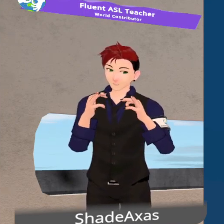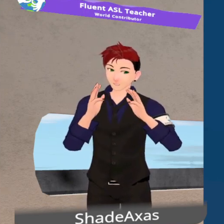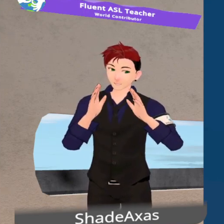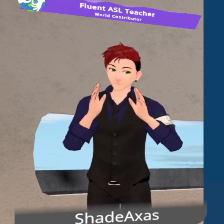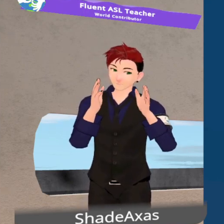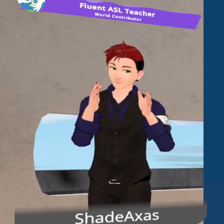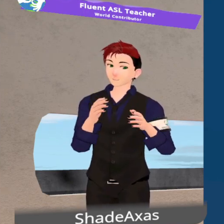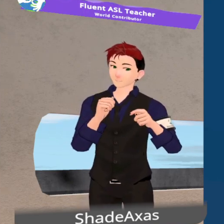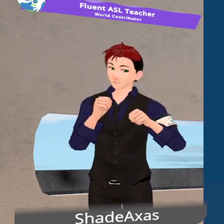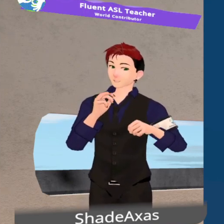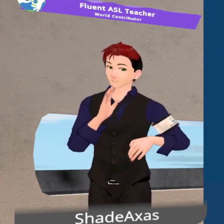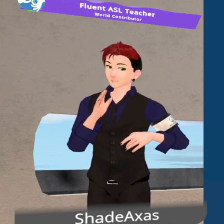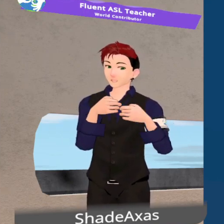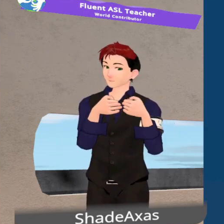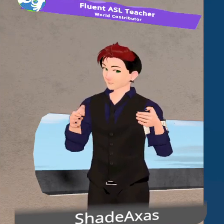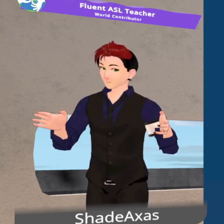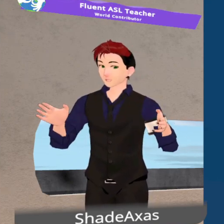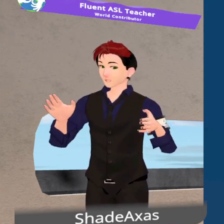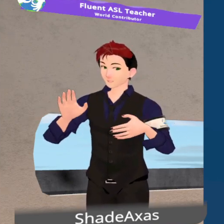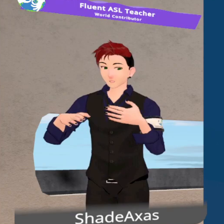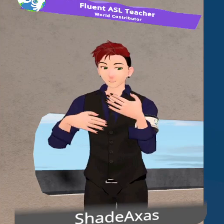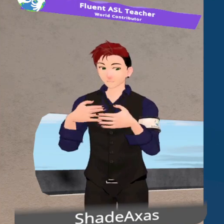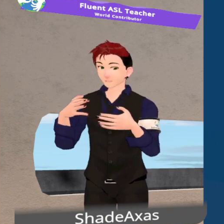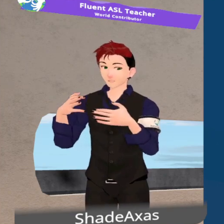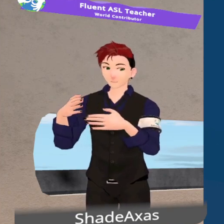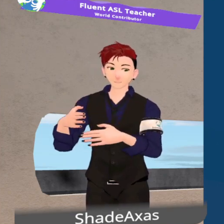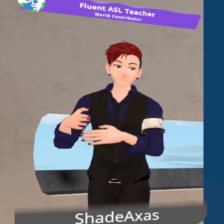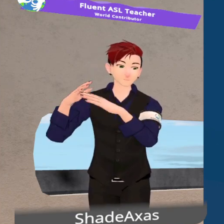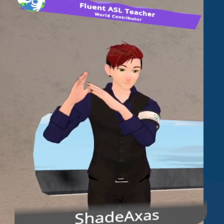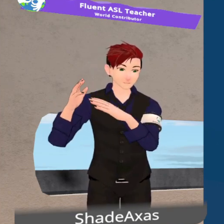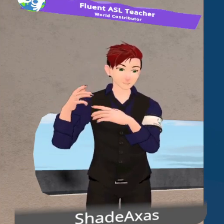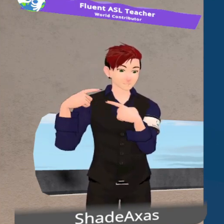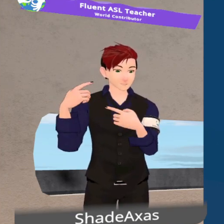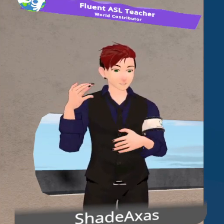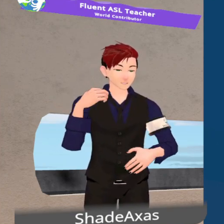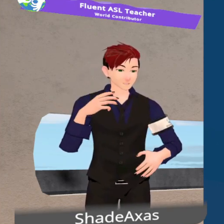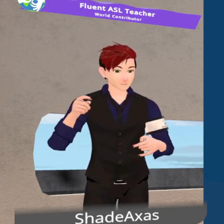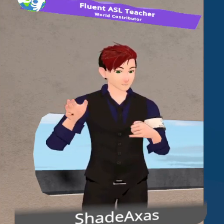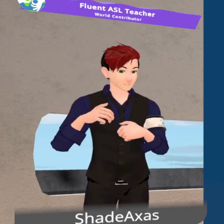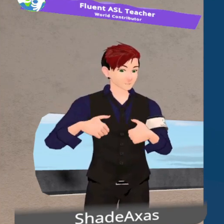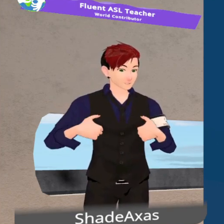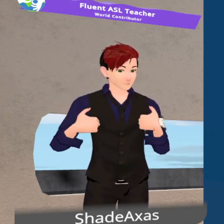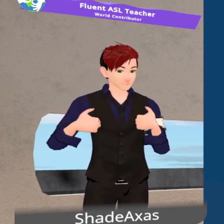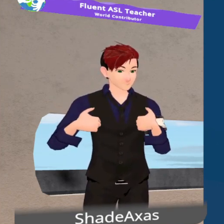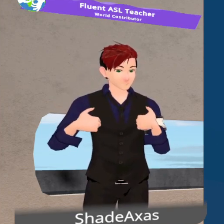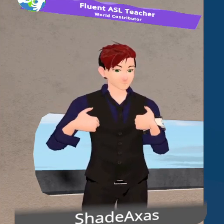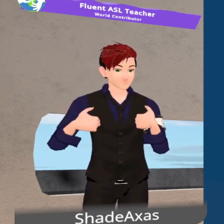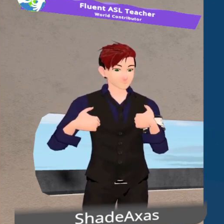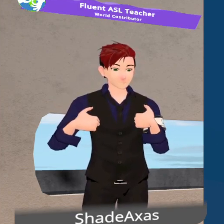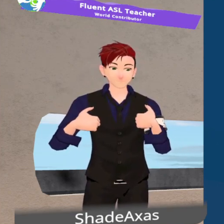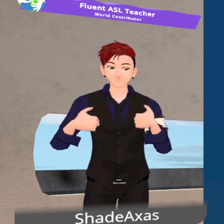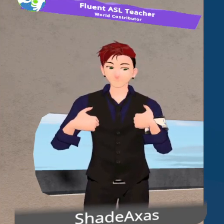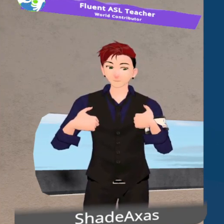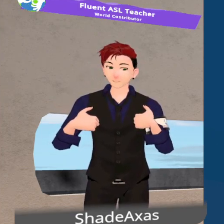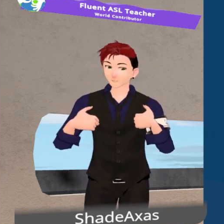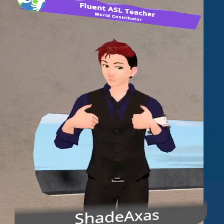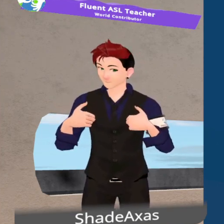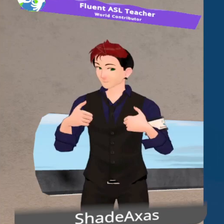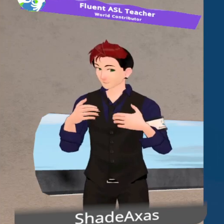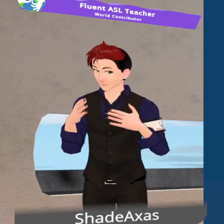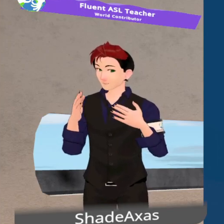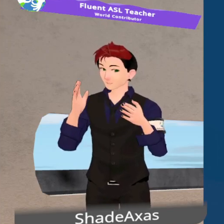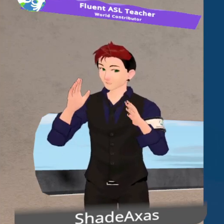interaction. They want a person who can talk without all these other barriers that they've had to experience their whole lives.